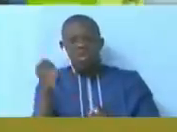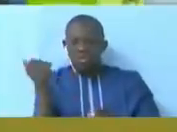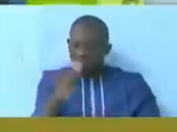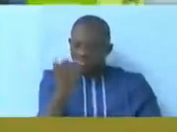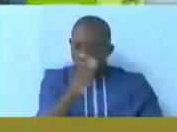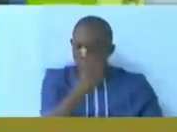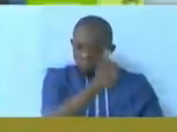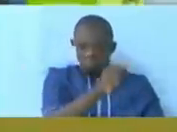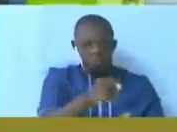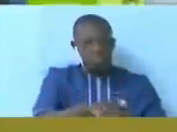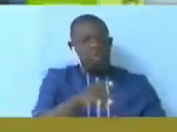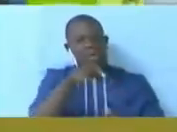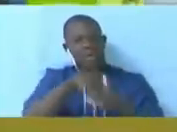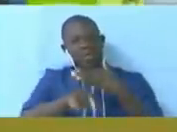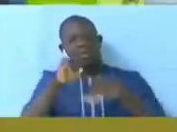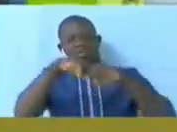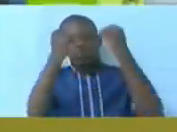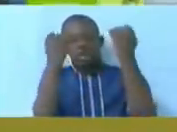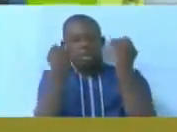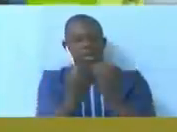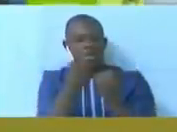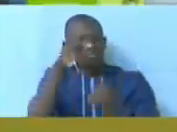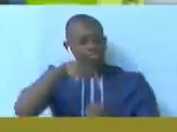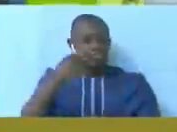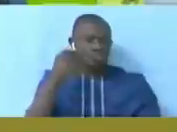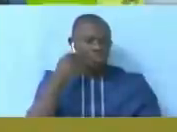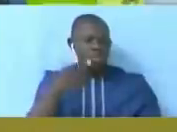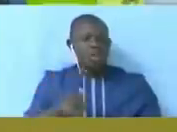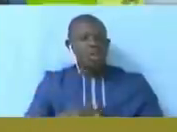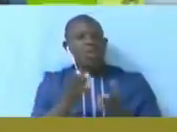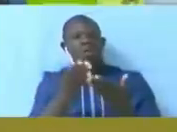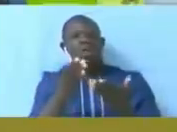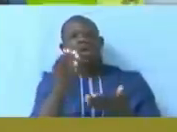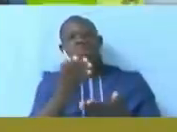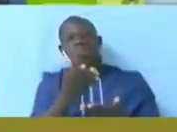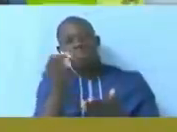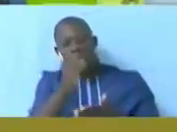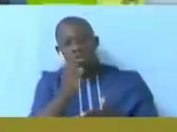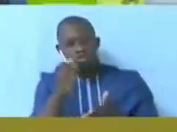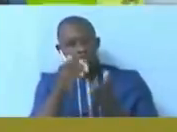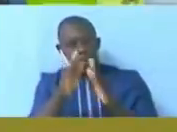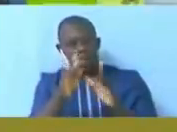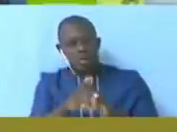mbekela moto kuyari mbaleti jamakono. Because the setting in Basse,